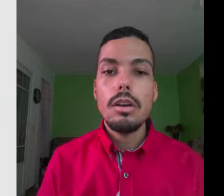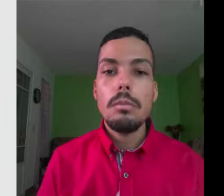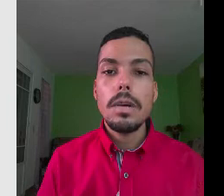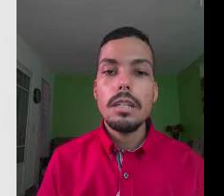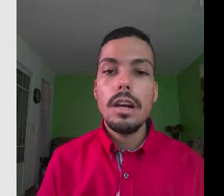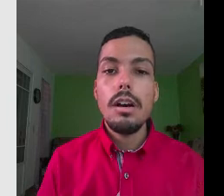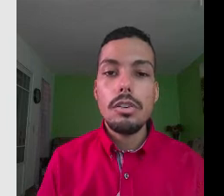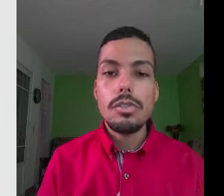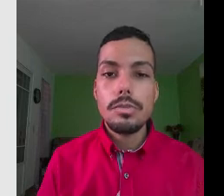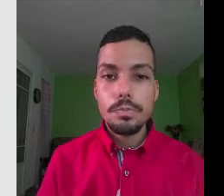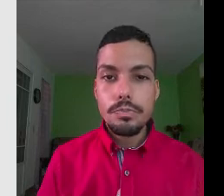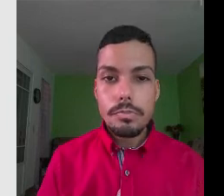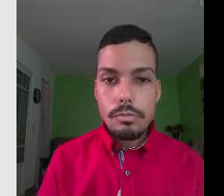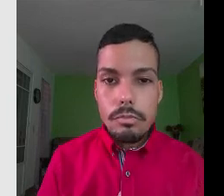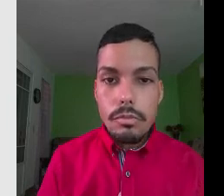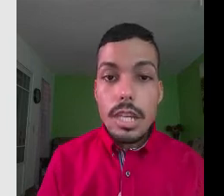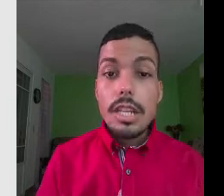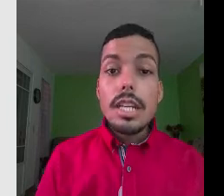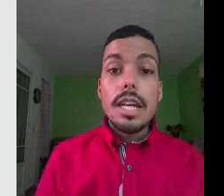amiguito que nos acompaña, Ox.